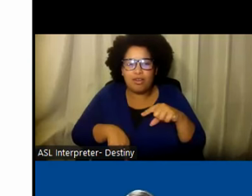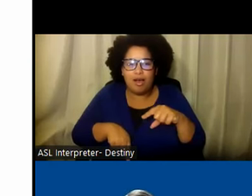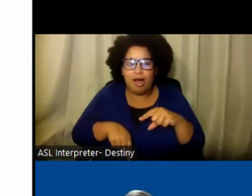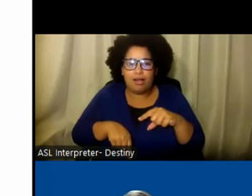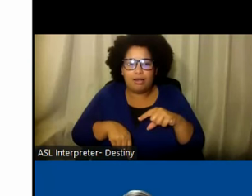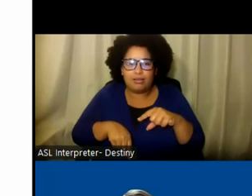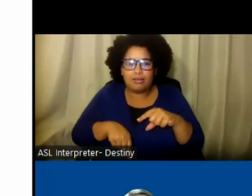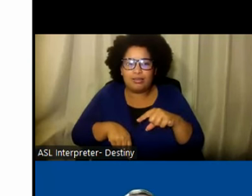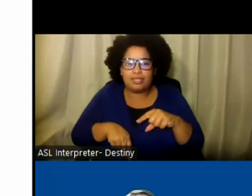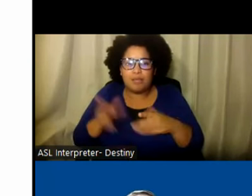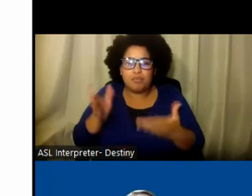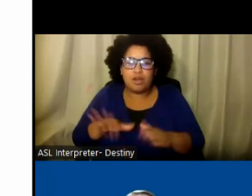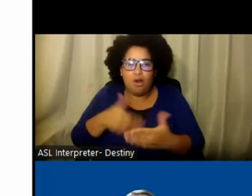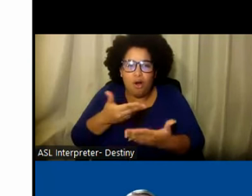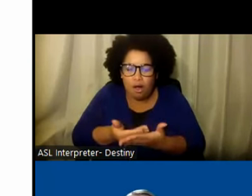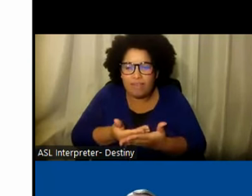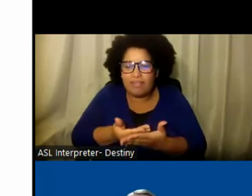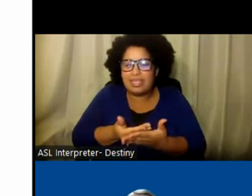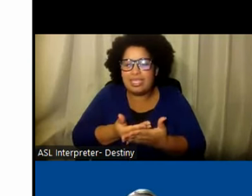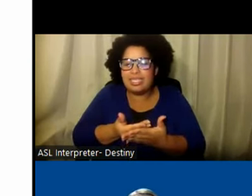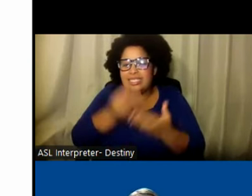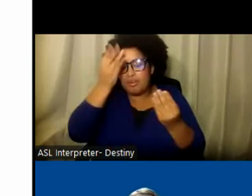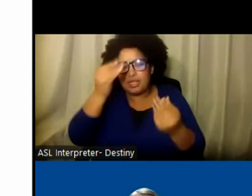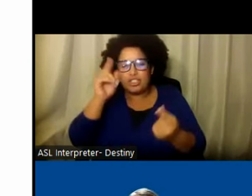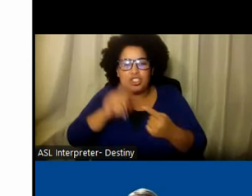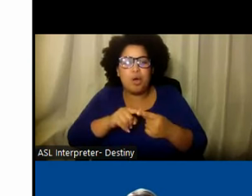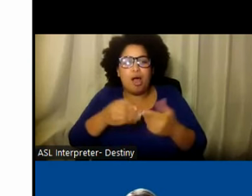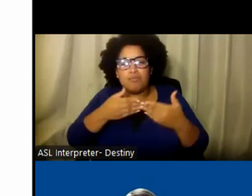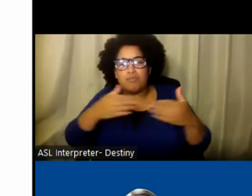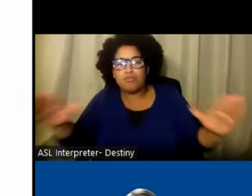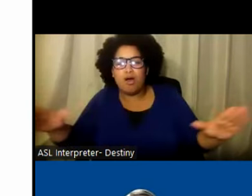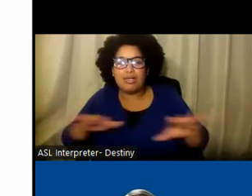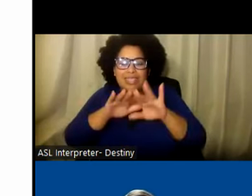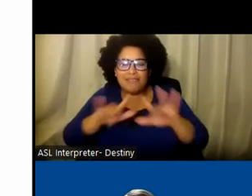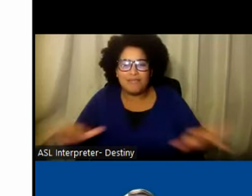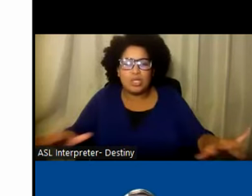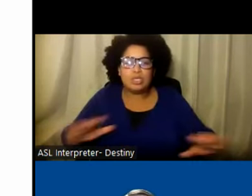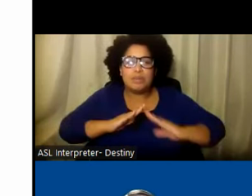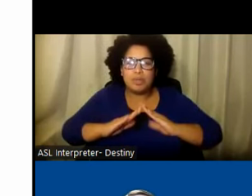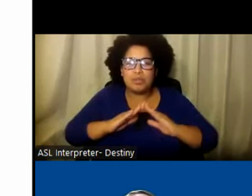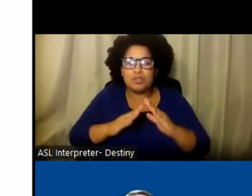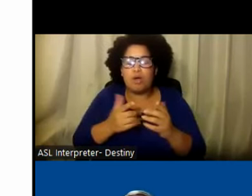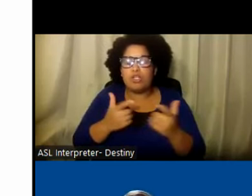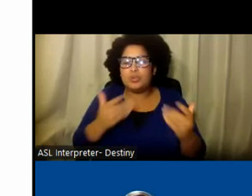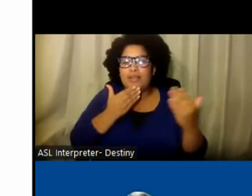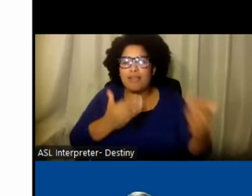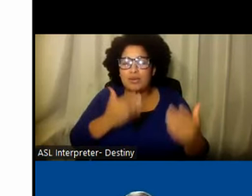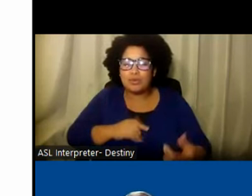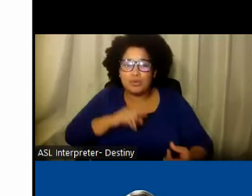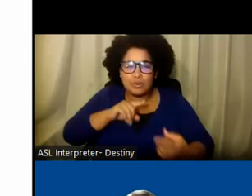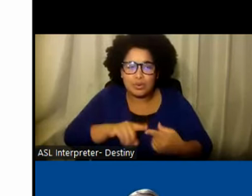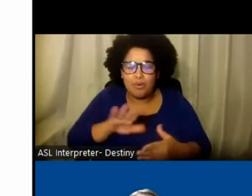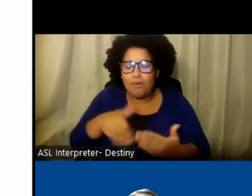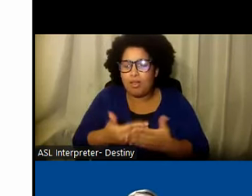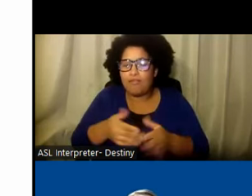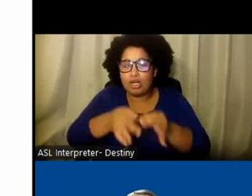bring all of this content to our broad and diverse community without them. So a huge thank you to all of